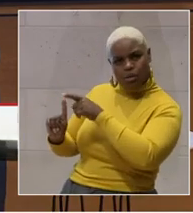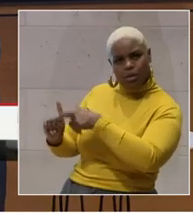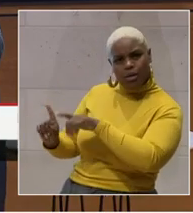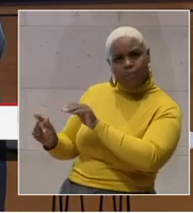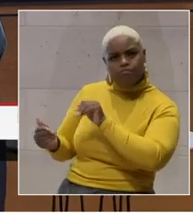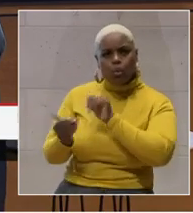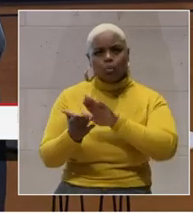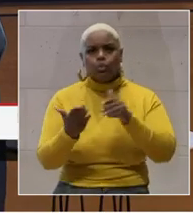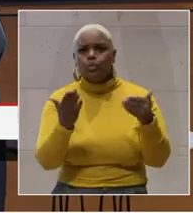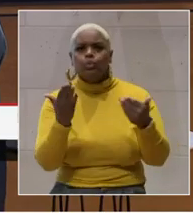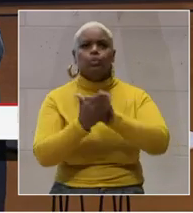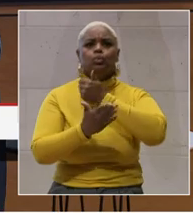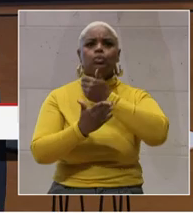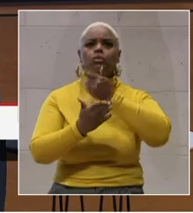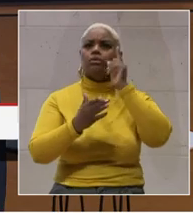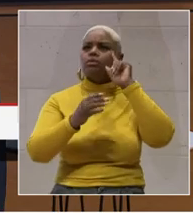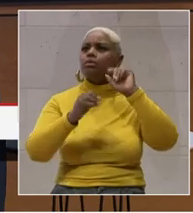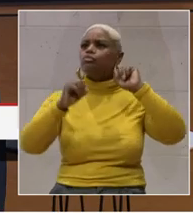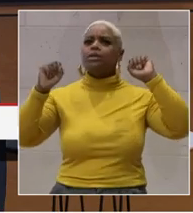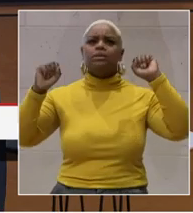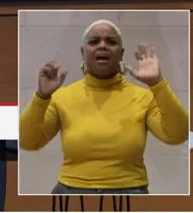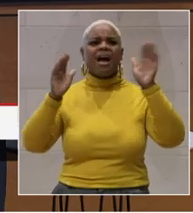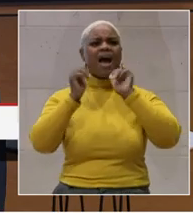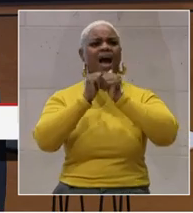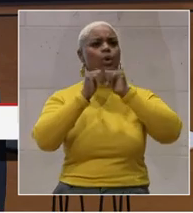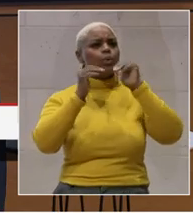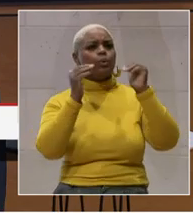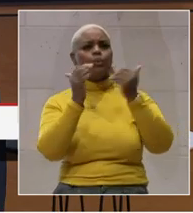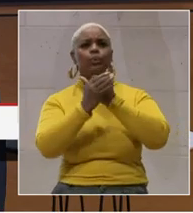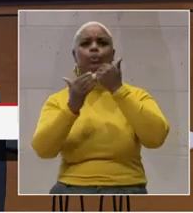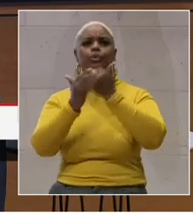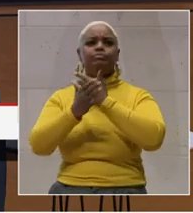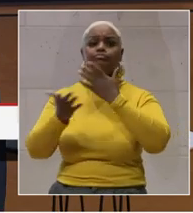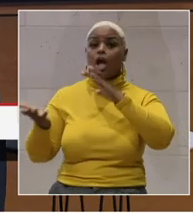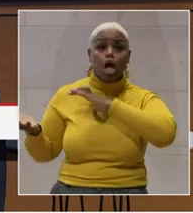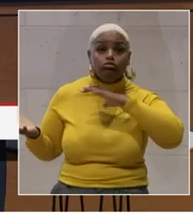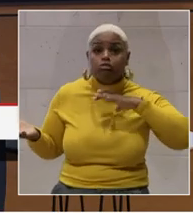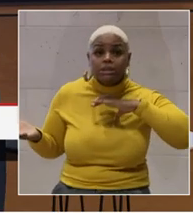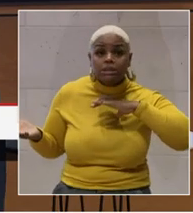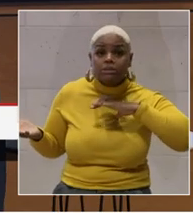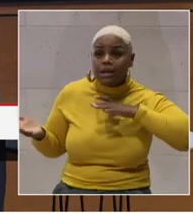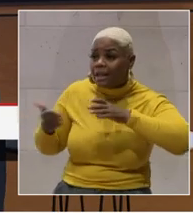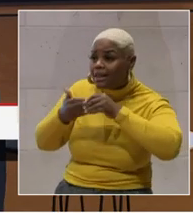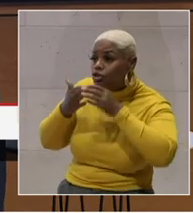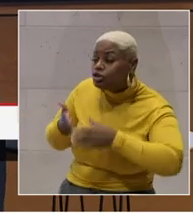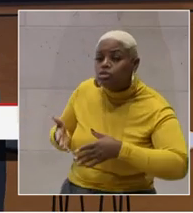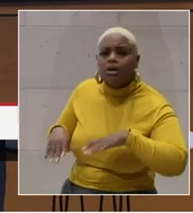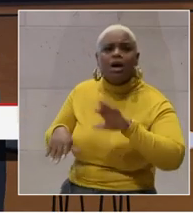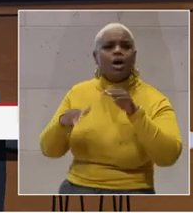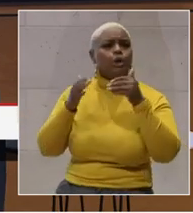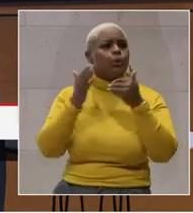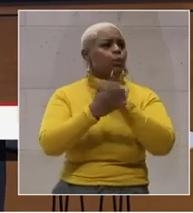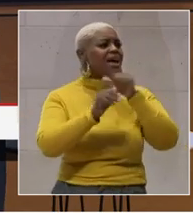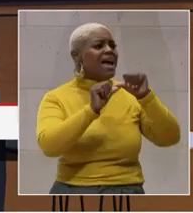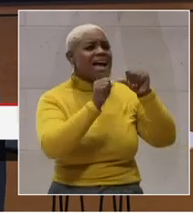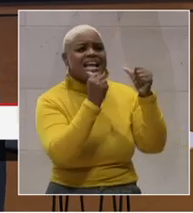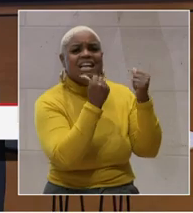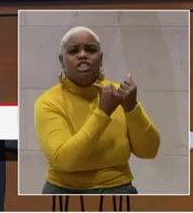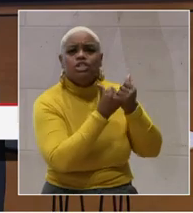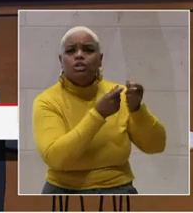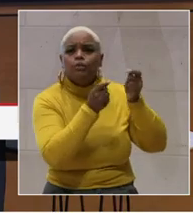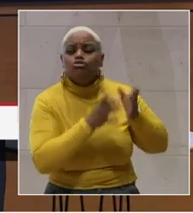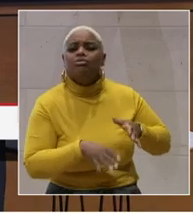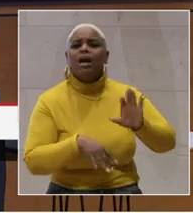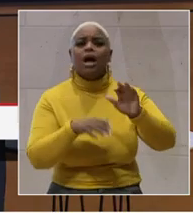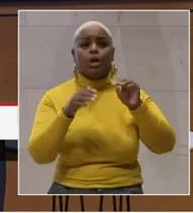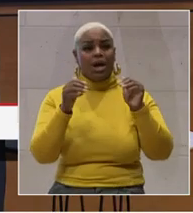leaders in the Congress? How do we work with agency directors? And this secretary, I think, and